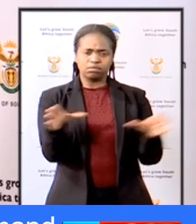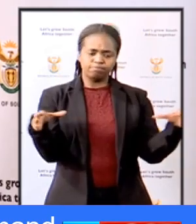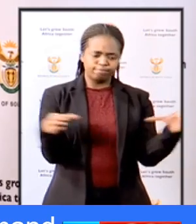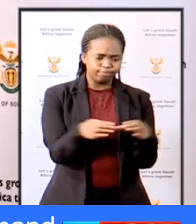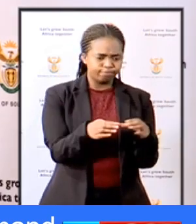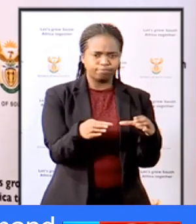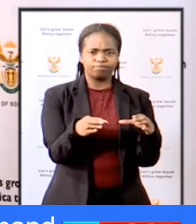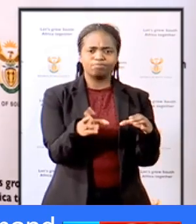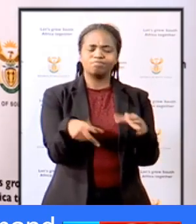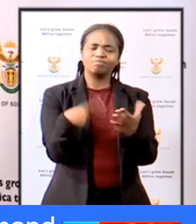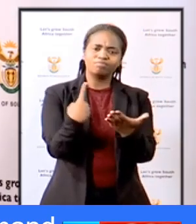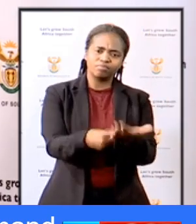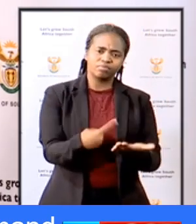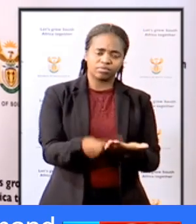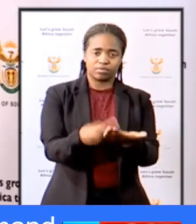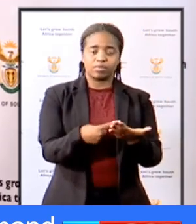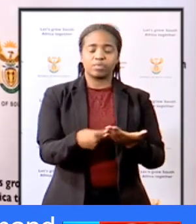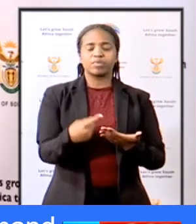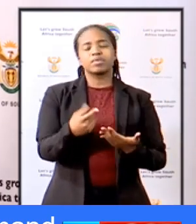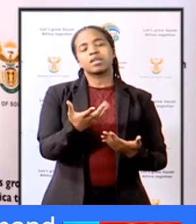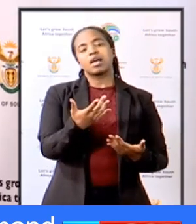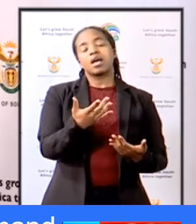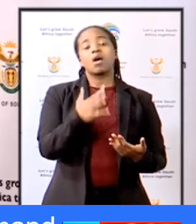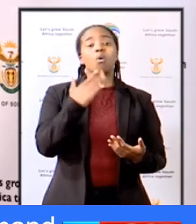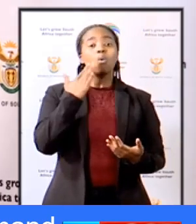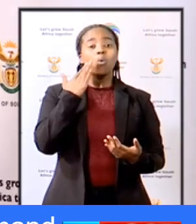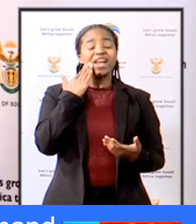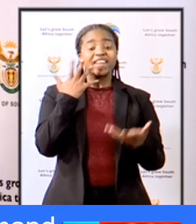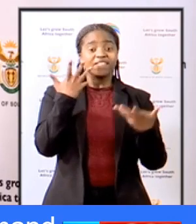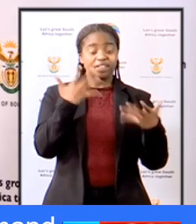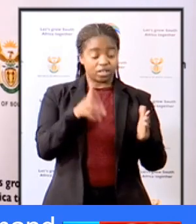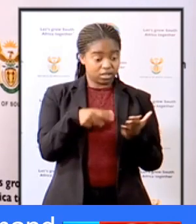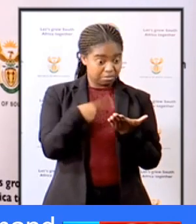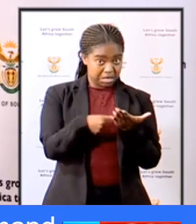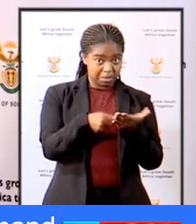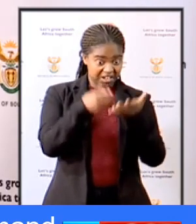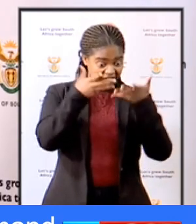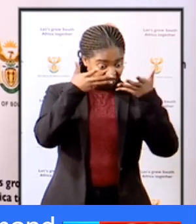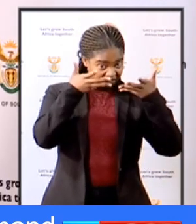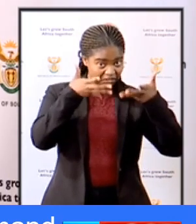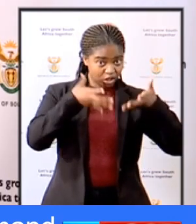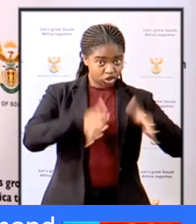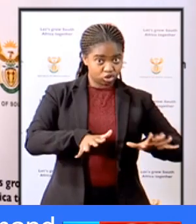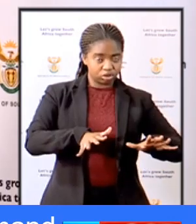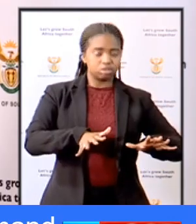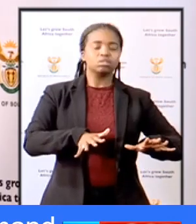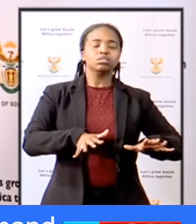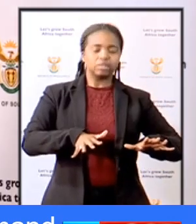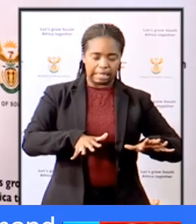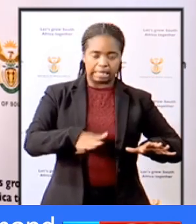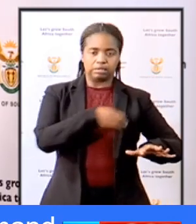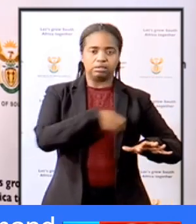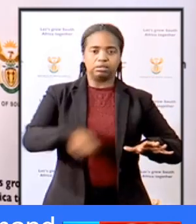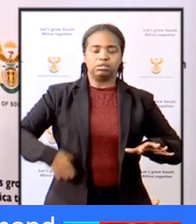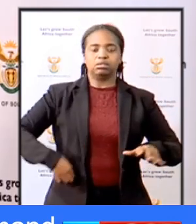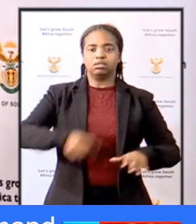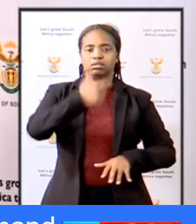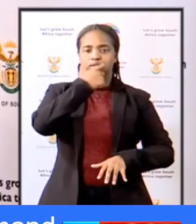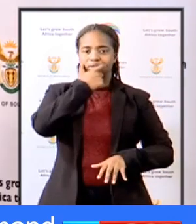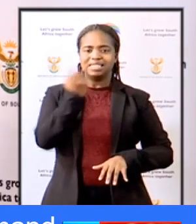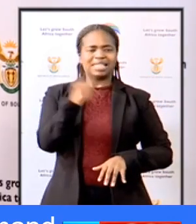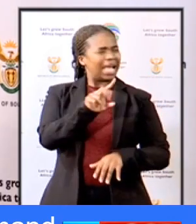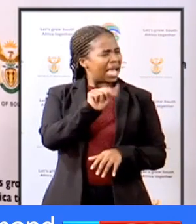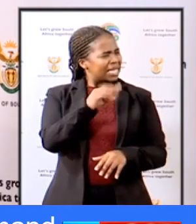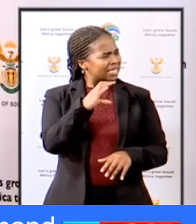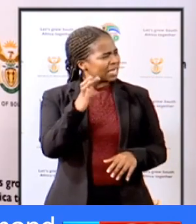organizations. It was after he had concluded these meetings that the President then came to the NCC.